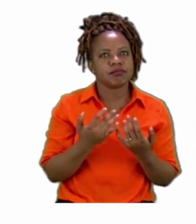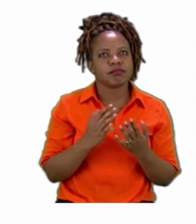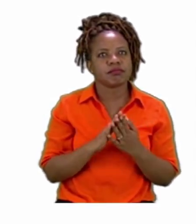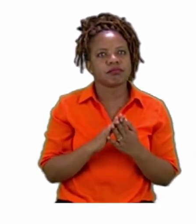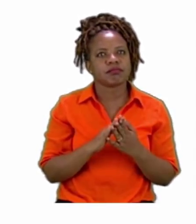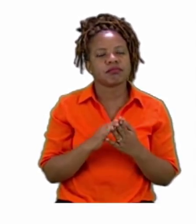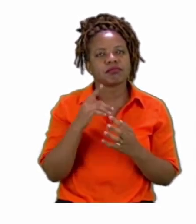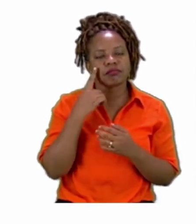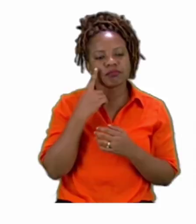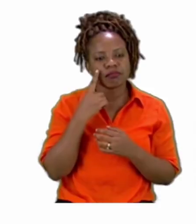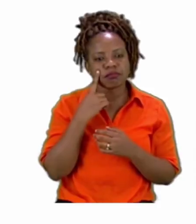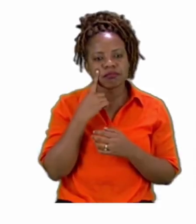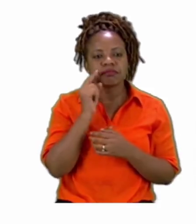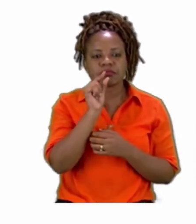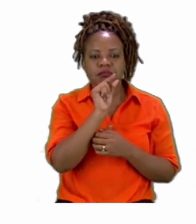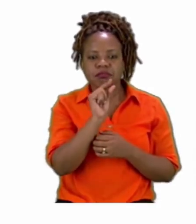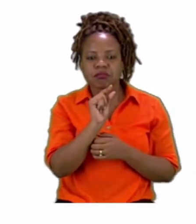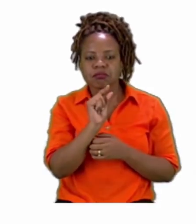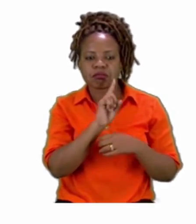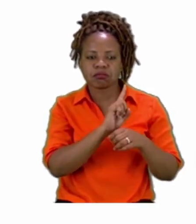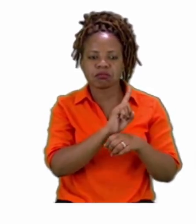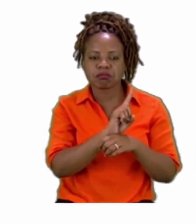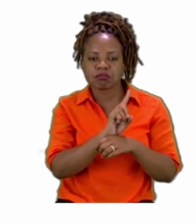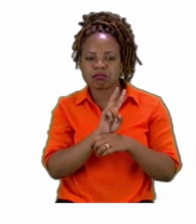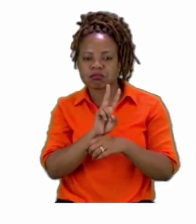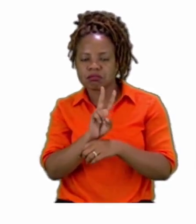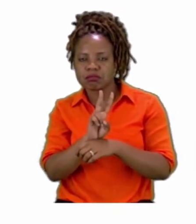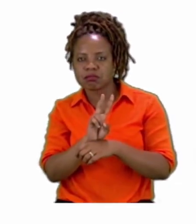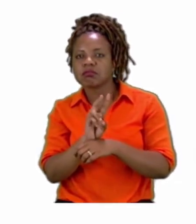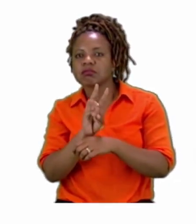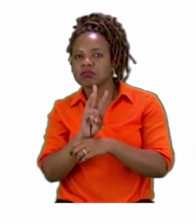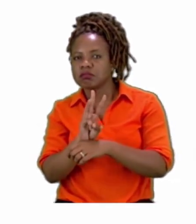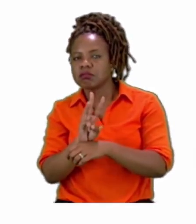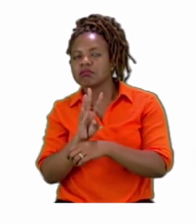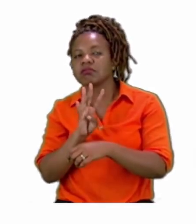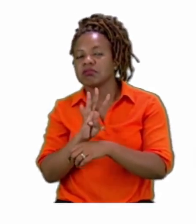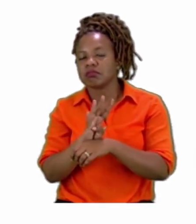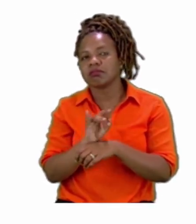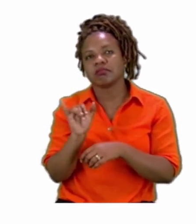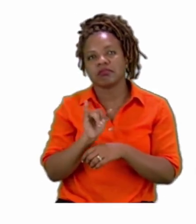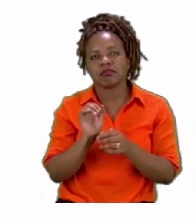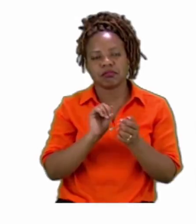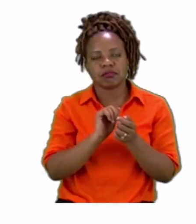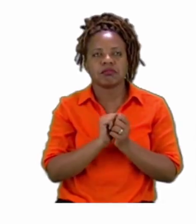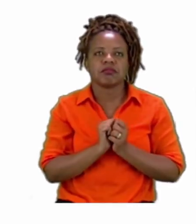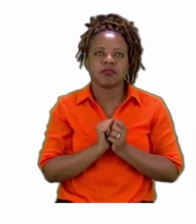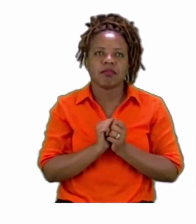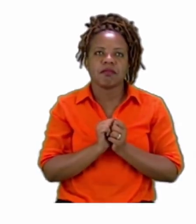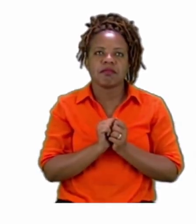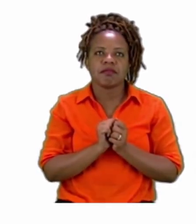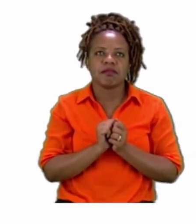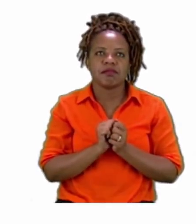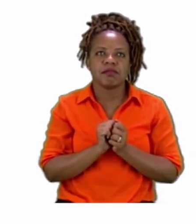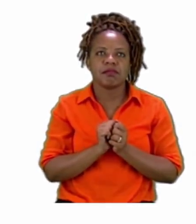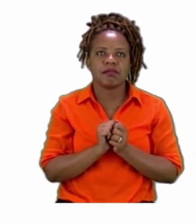comes first, second, third, and fourth. So let us take a look at the one at